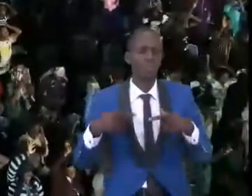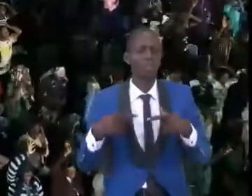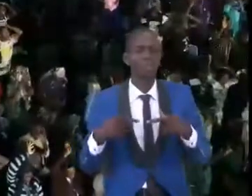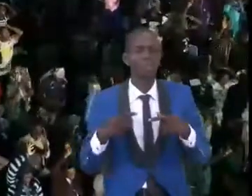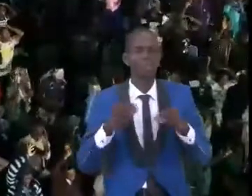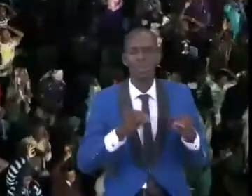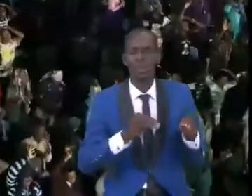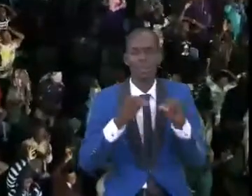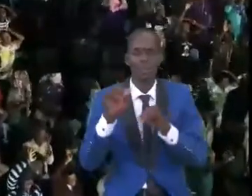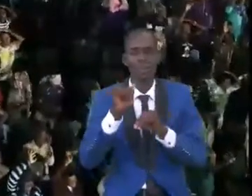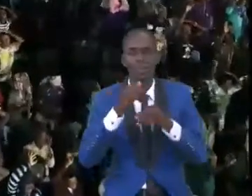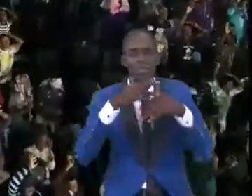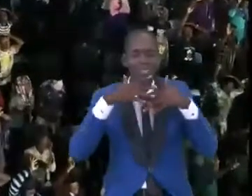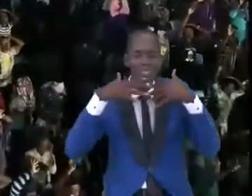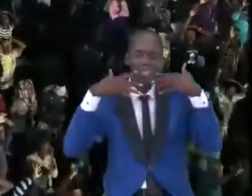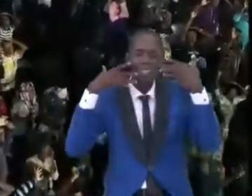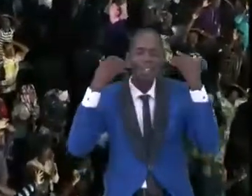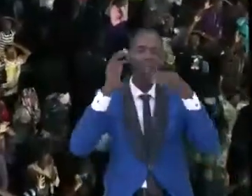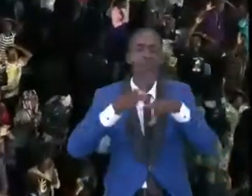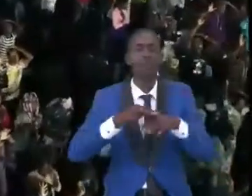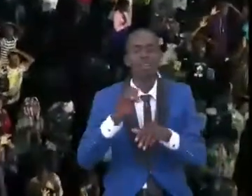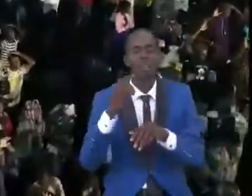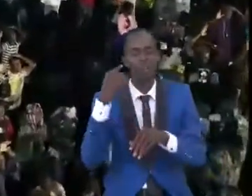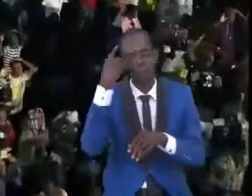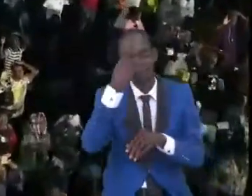a smile on every face.